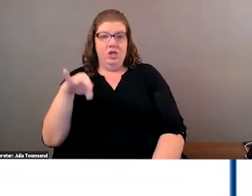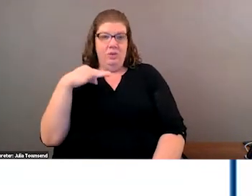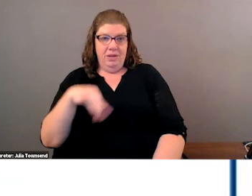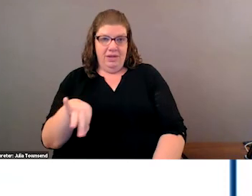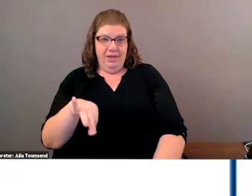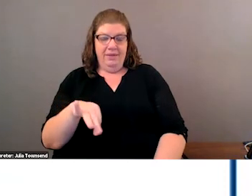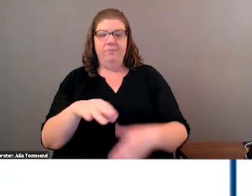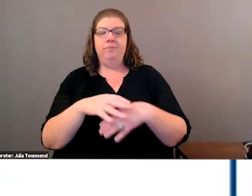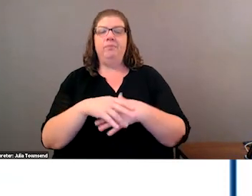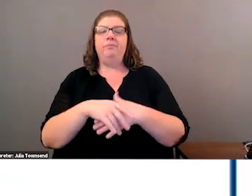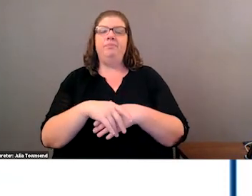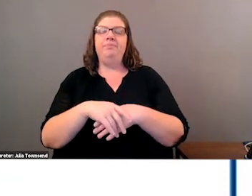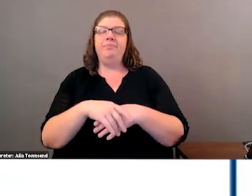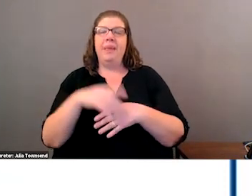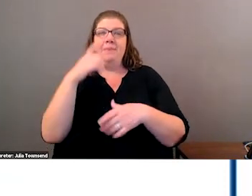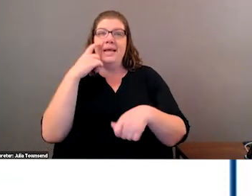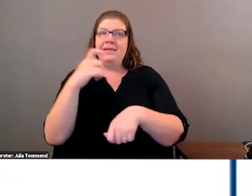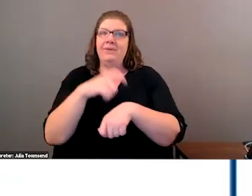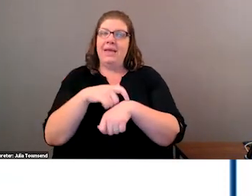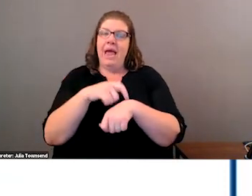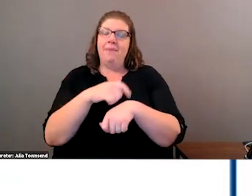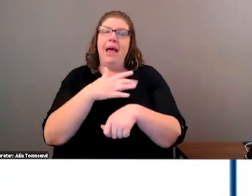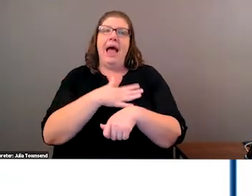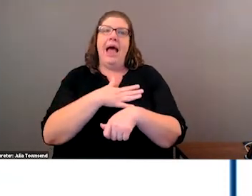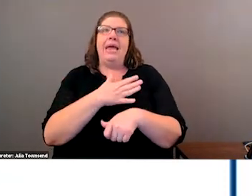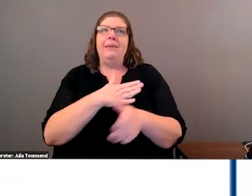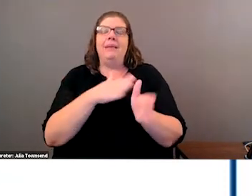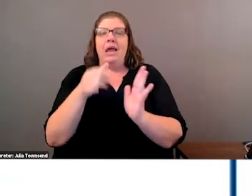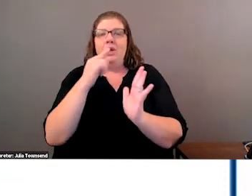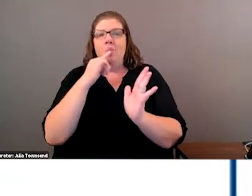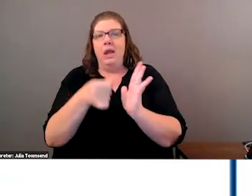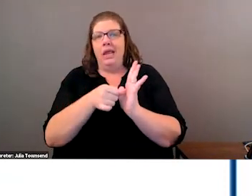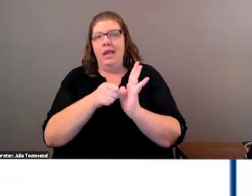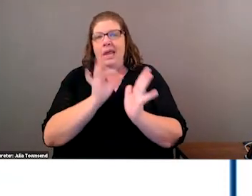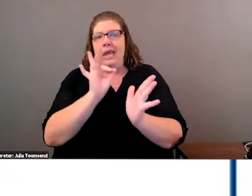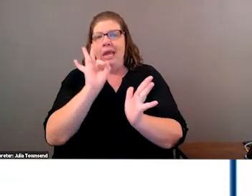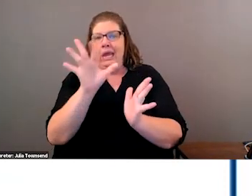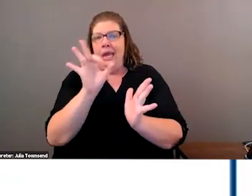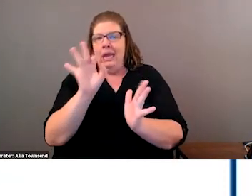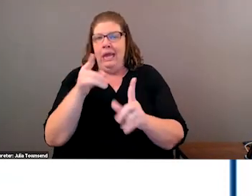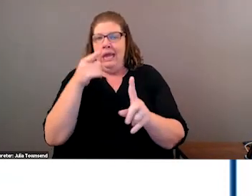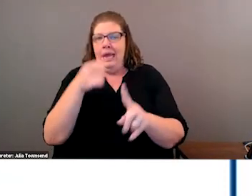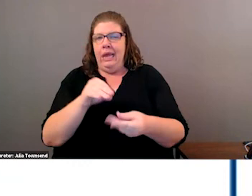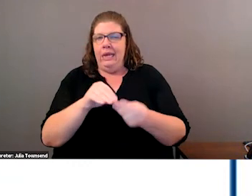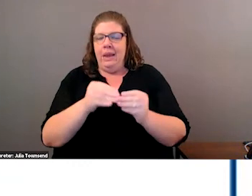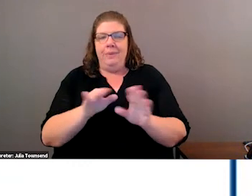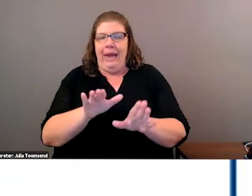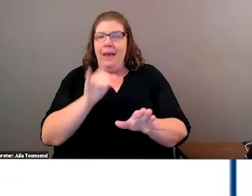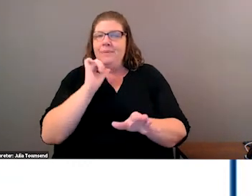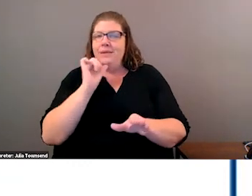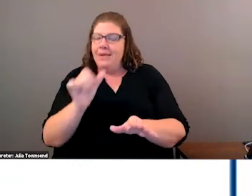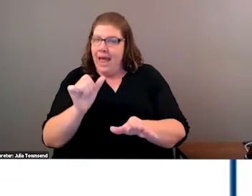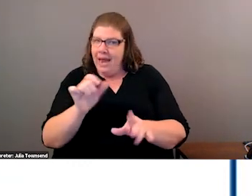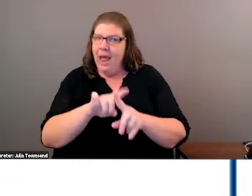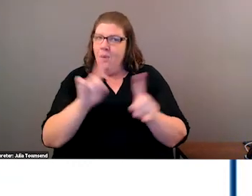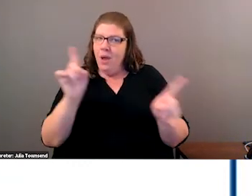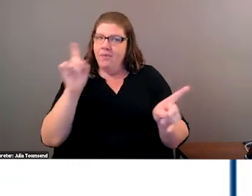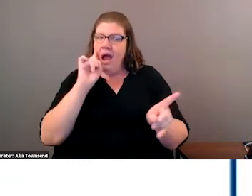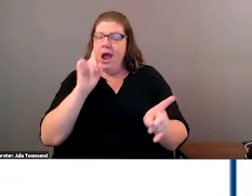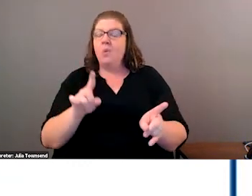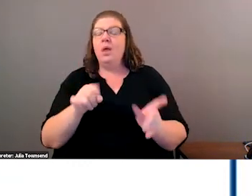for the sake of time, I had planned to kind of highlight some of these specific numbers. I'm gonna not do that. However, I will highlight